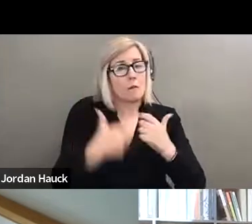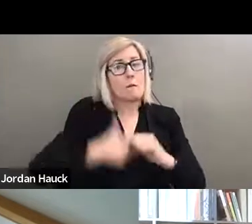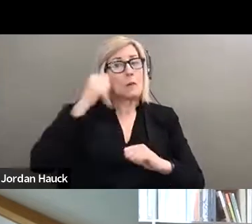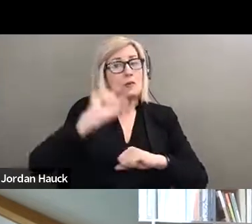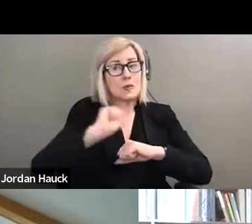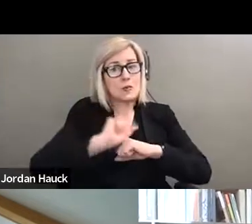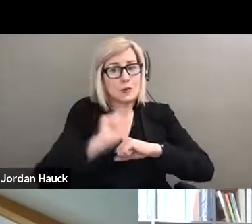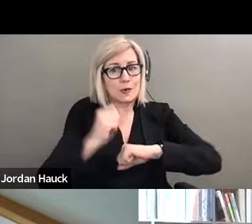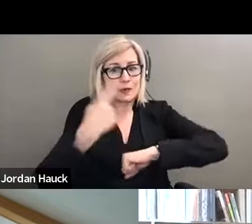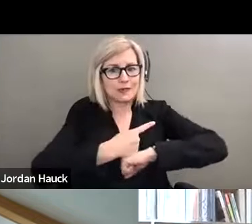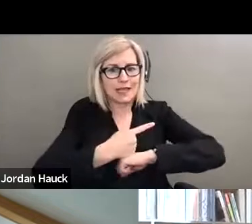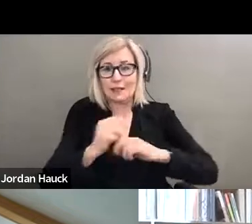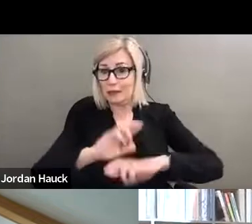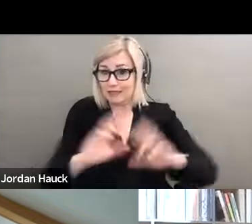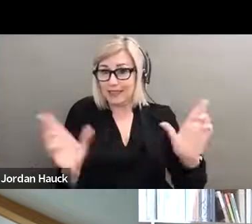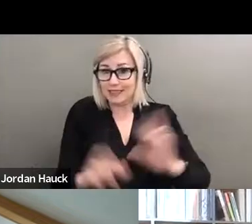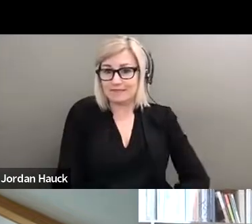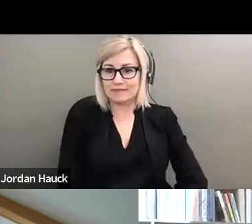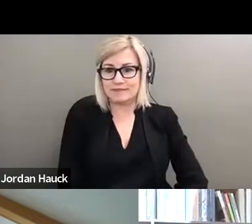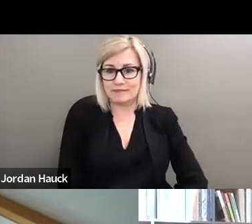to do today. So are you ready?